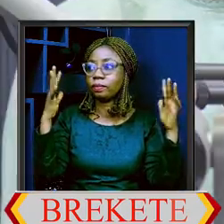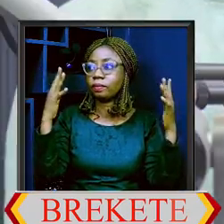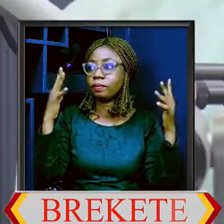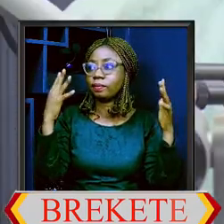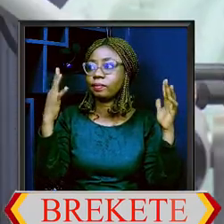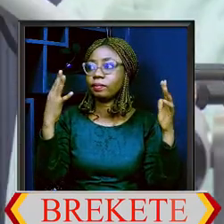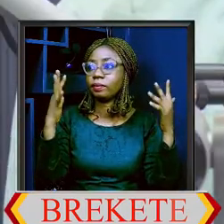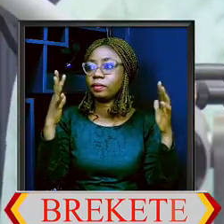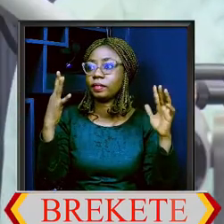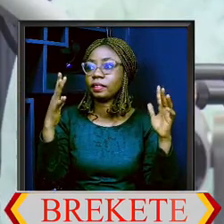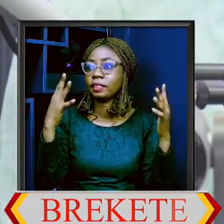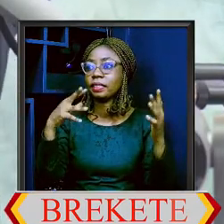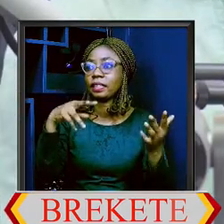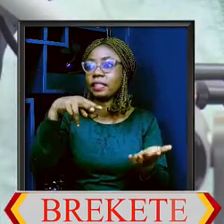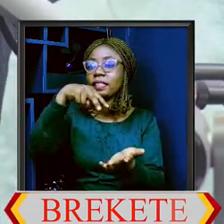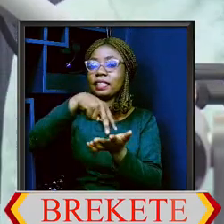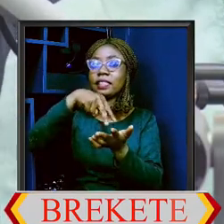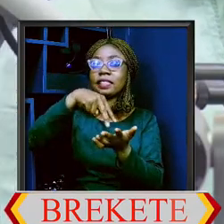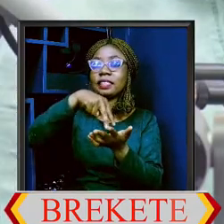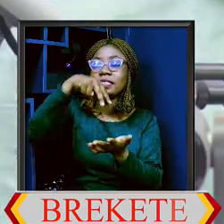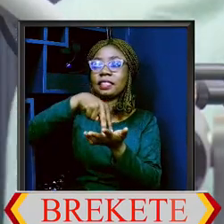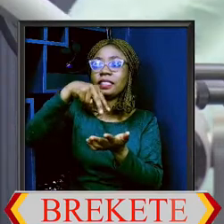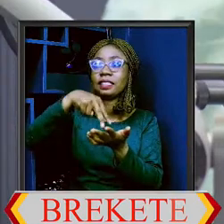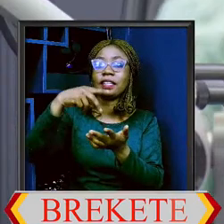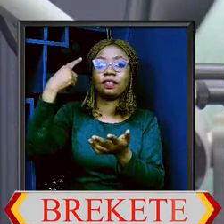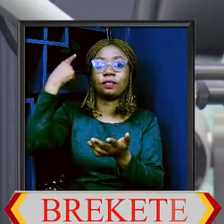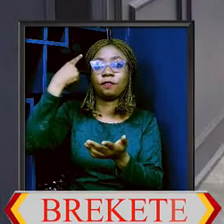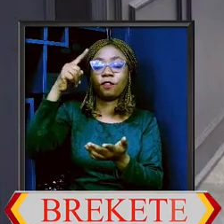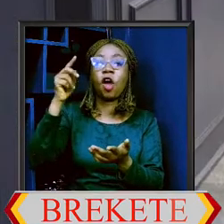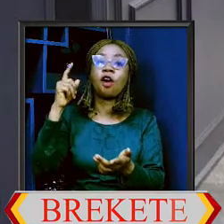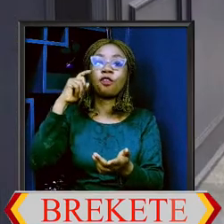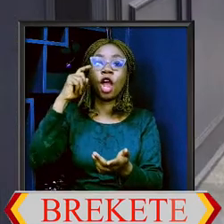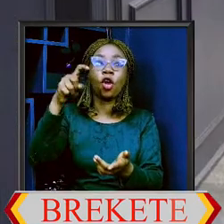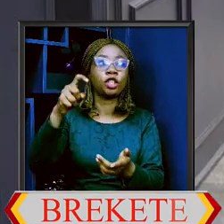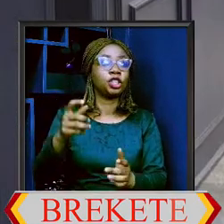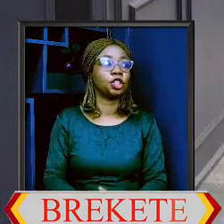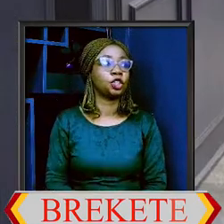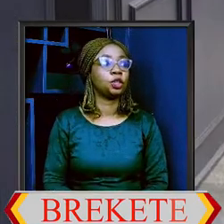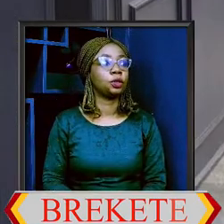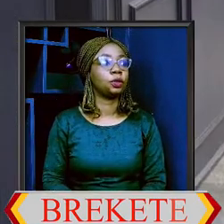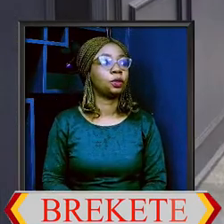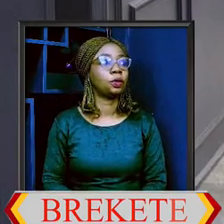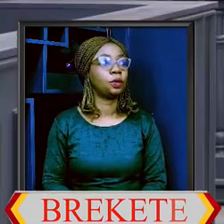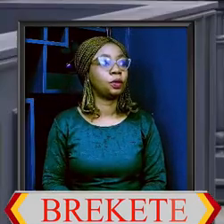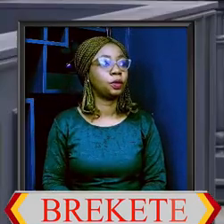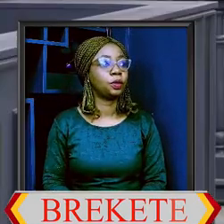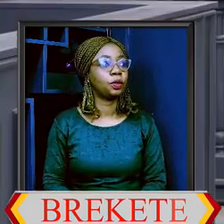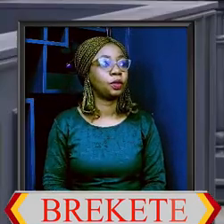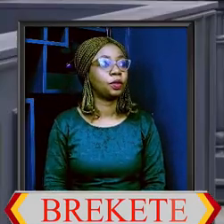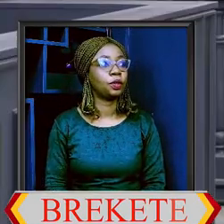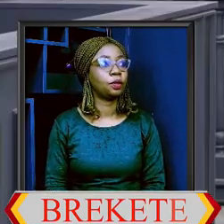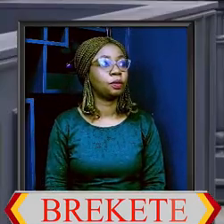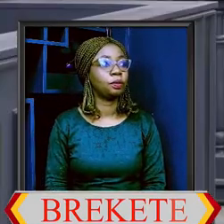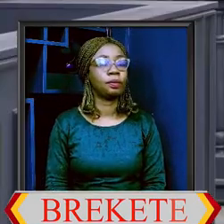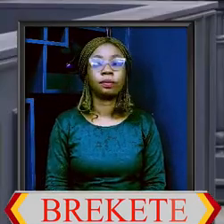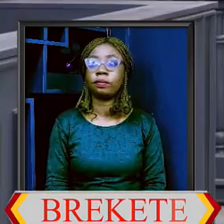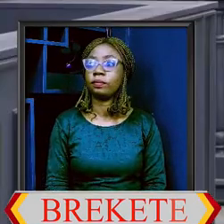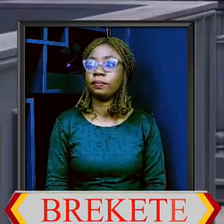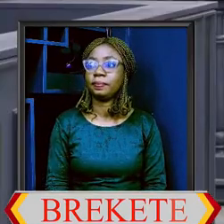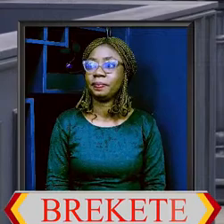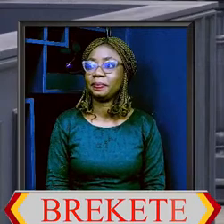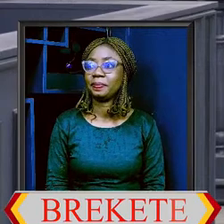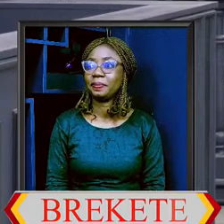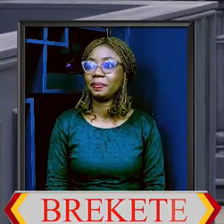person stand up for recognition sir stand up help me put this come collect this key make you uh